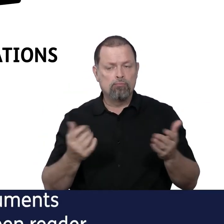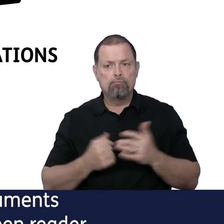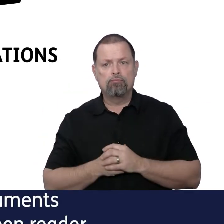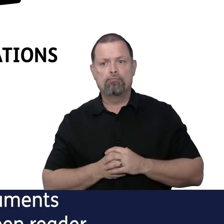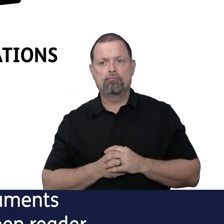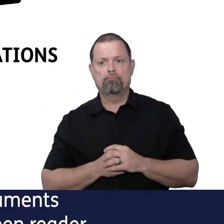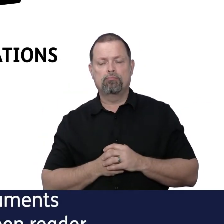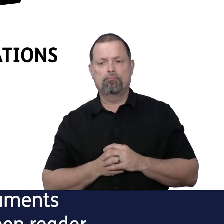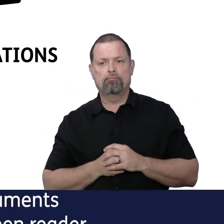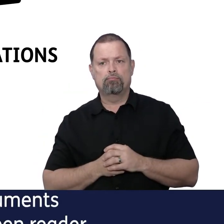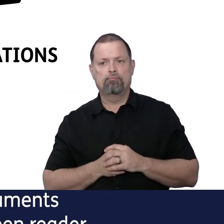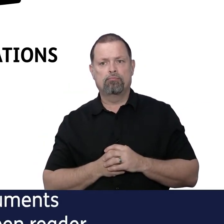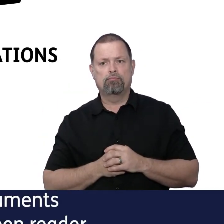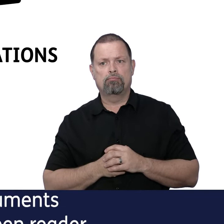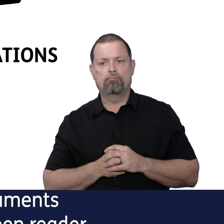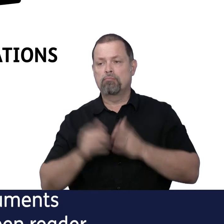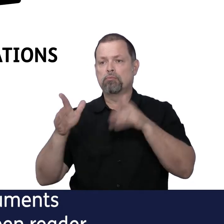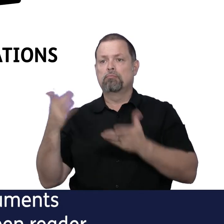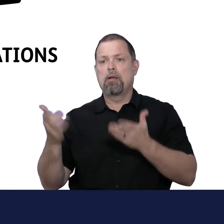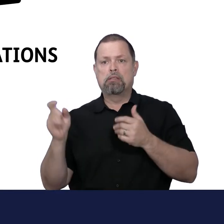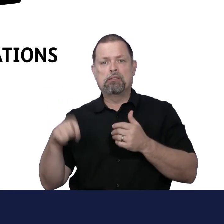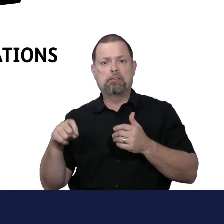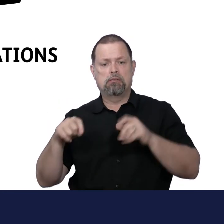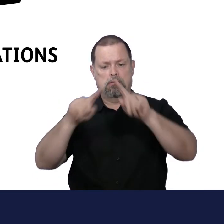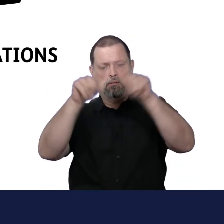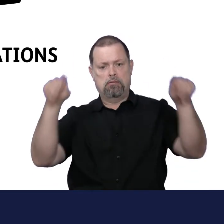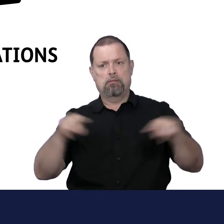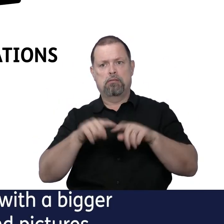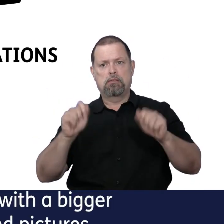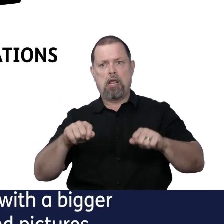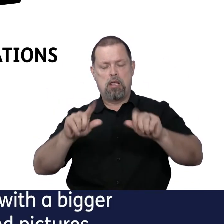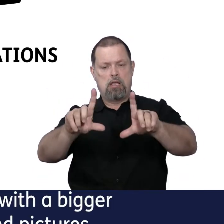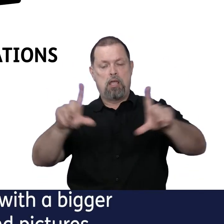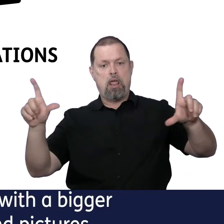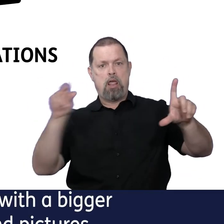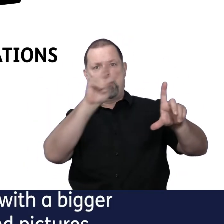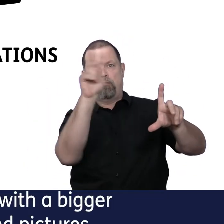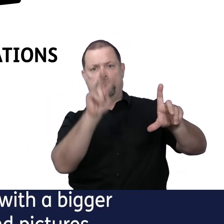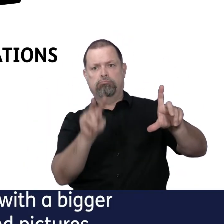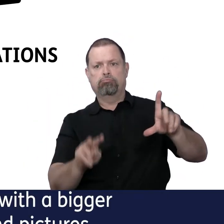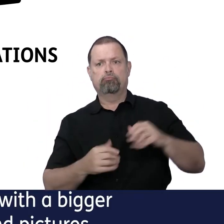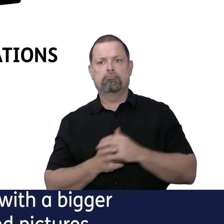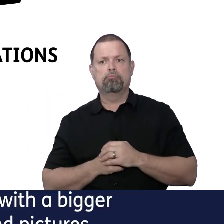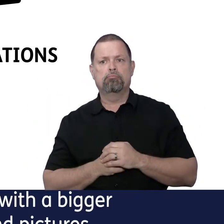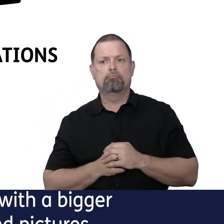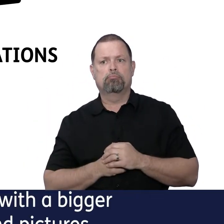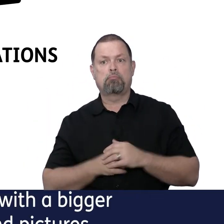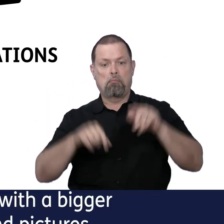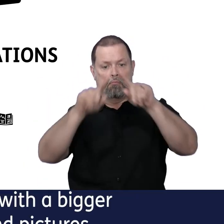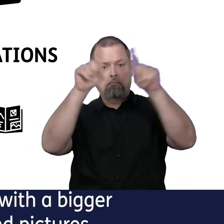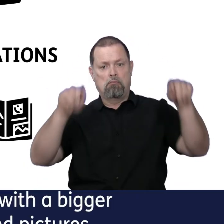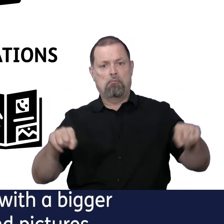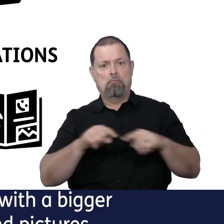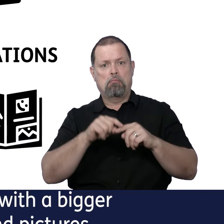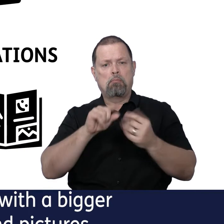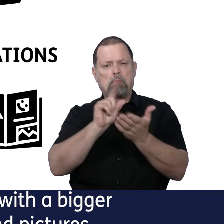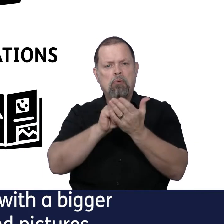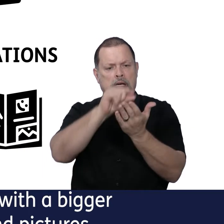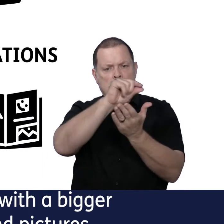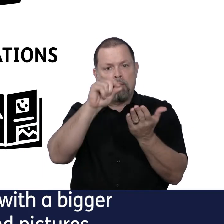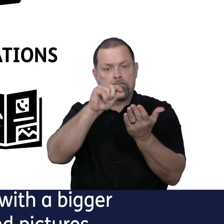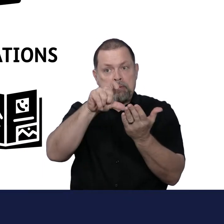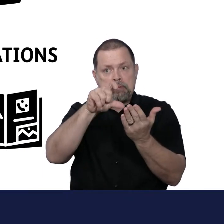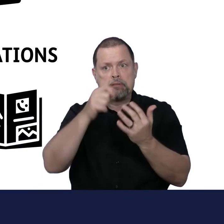person may need documents that can be read with a screen reader. Or they may want documents with a bigger font or more white space